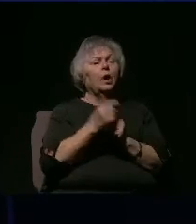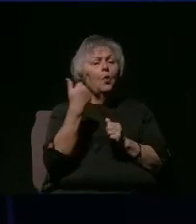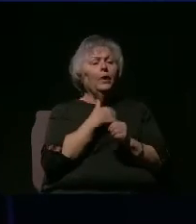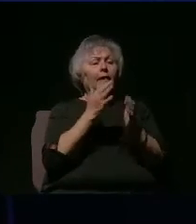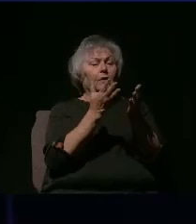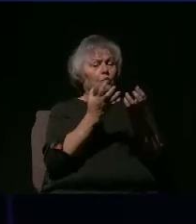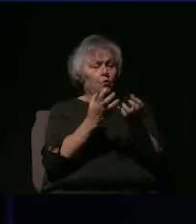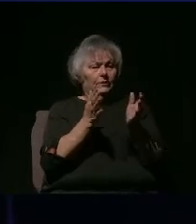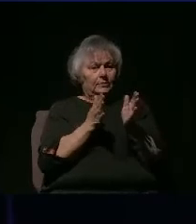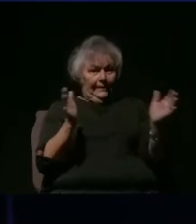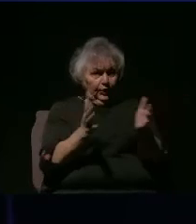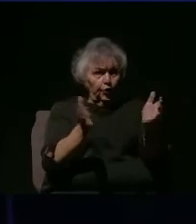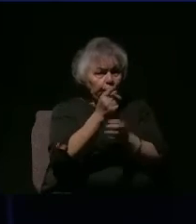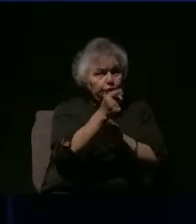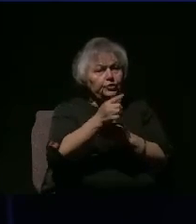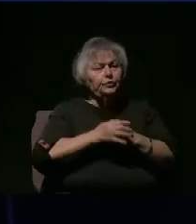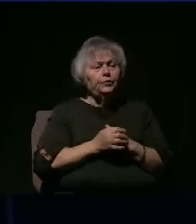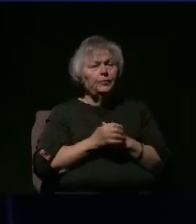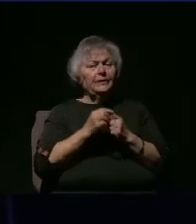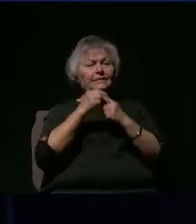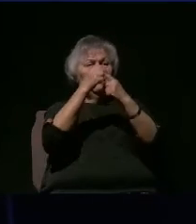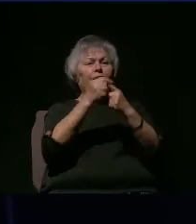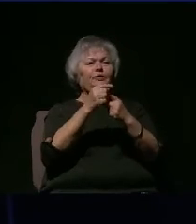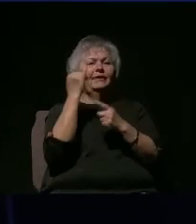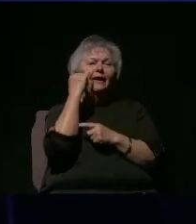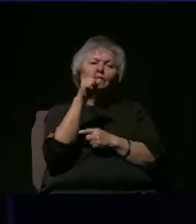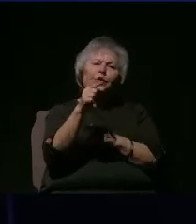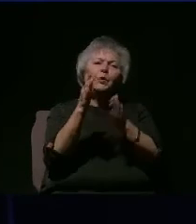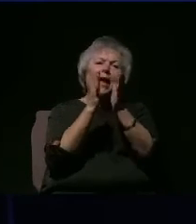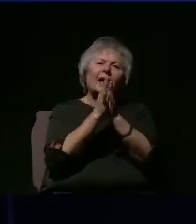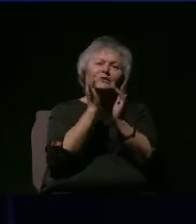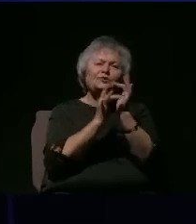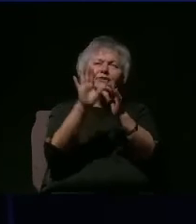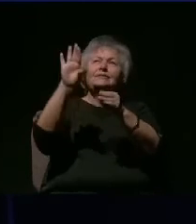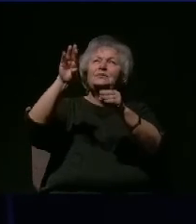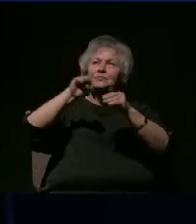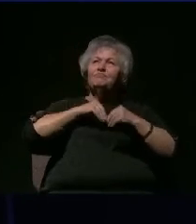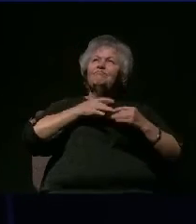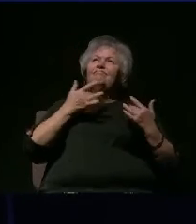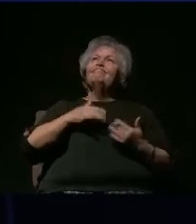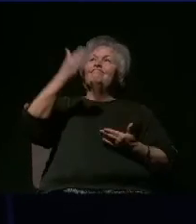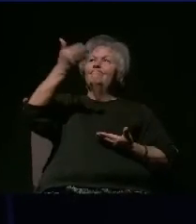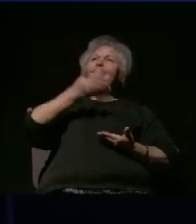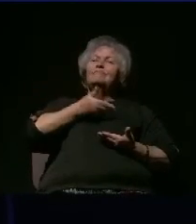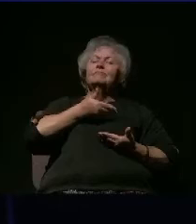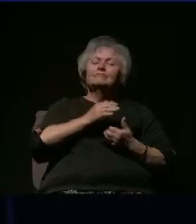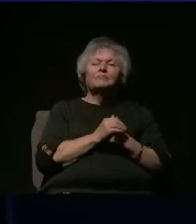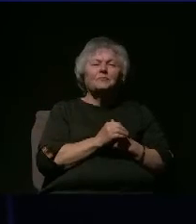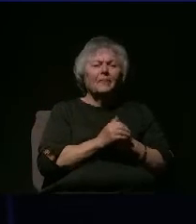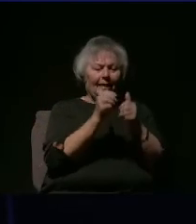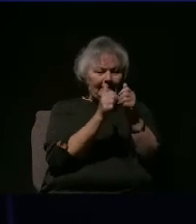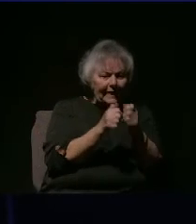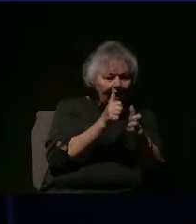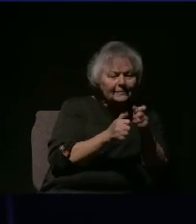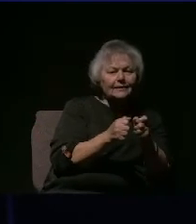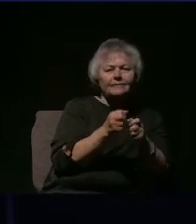your heart today. We want to know because we want to encourage you further and get some information to you. So if you could text us, you can